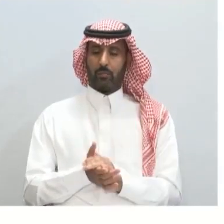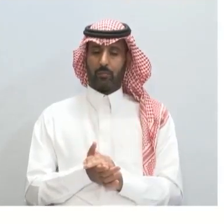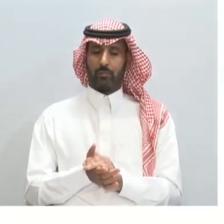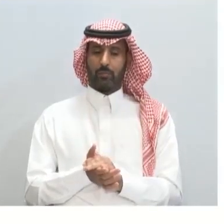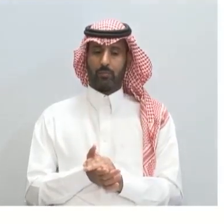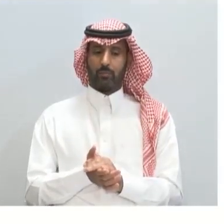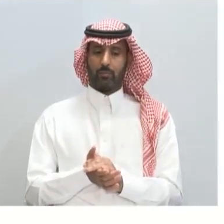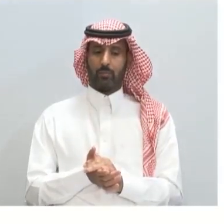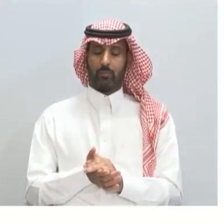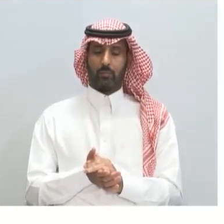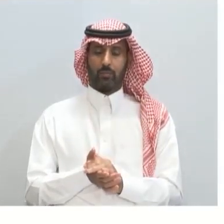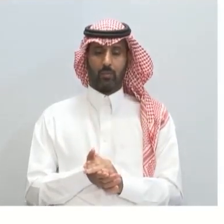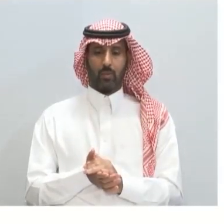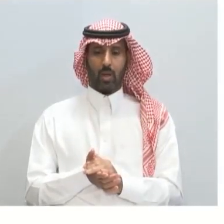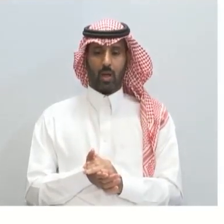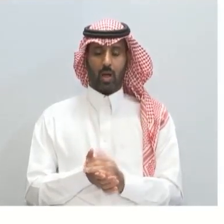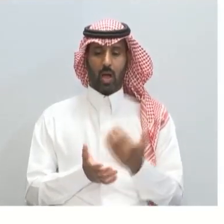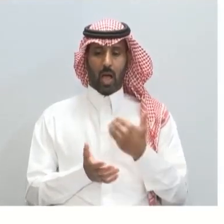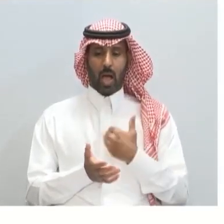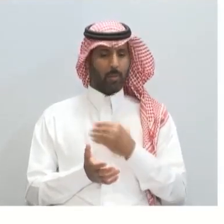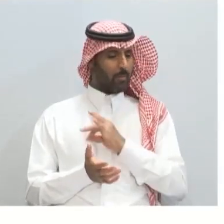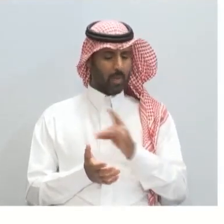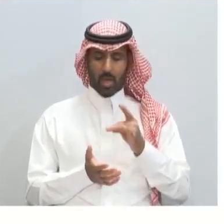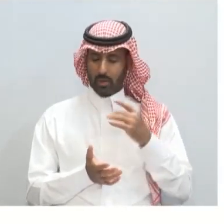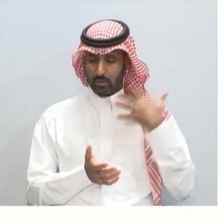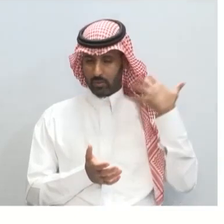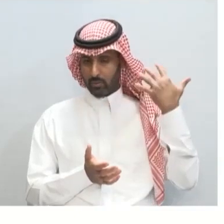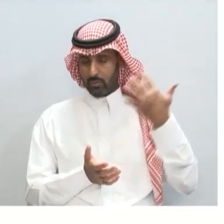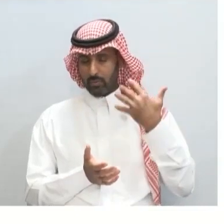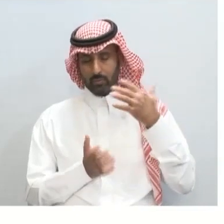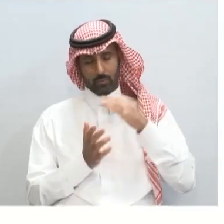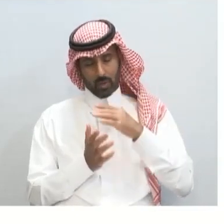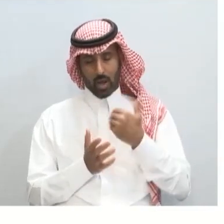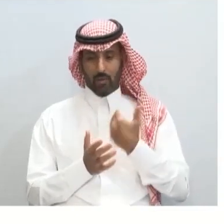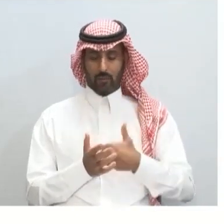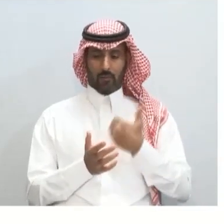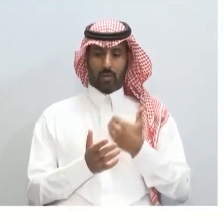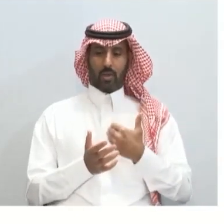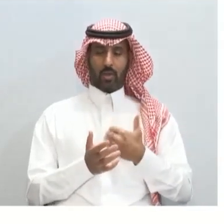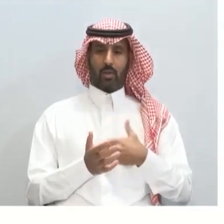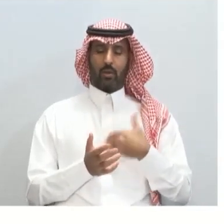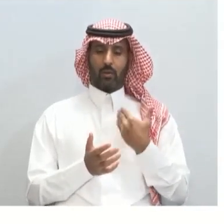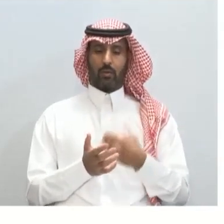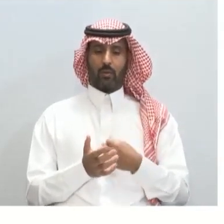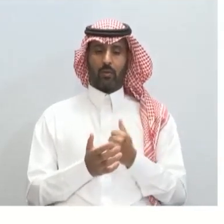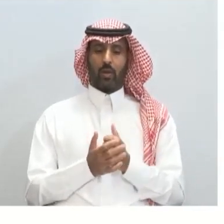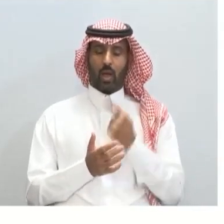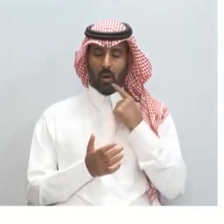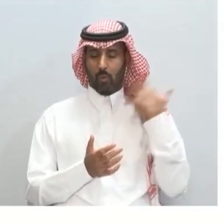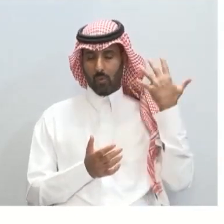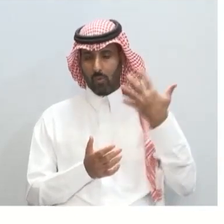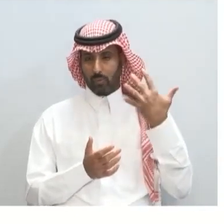be so the correct answer very good I feel I as though I were